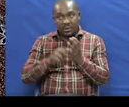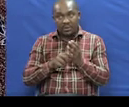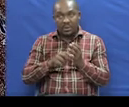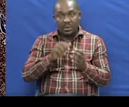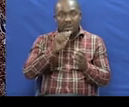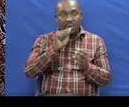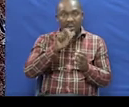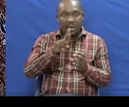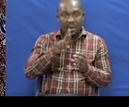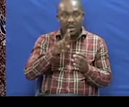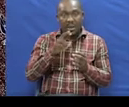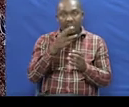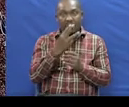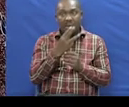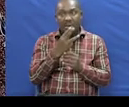3D2,